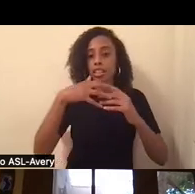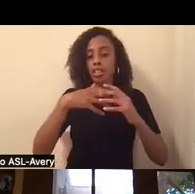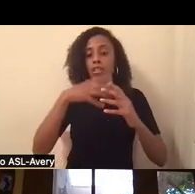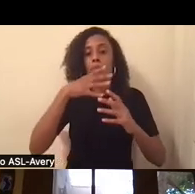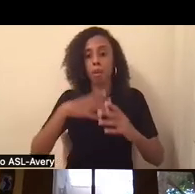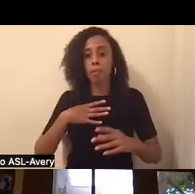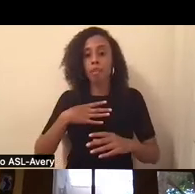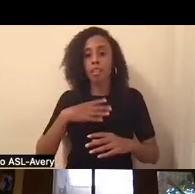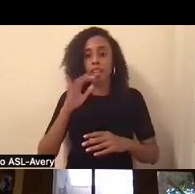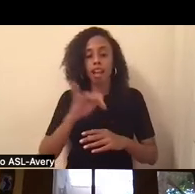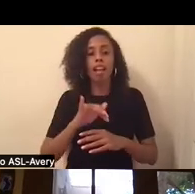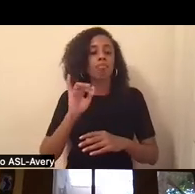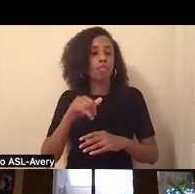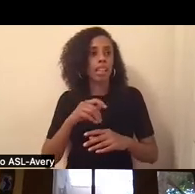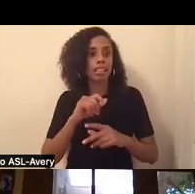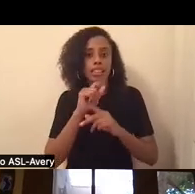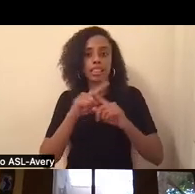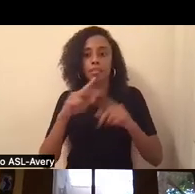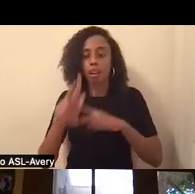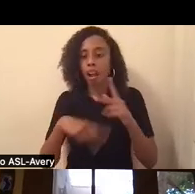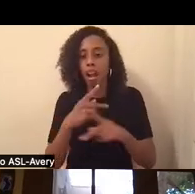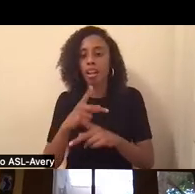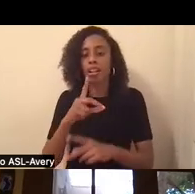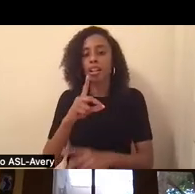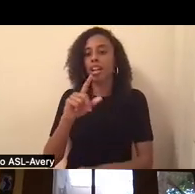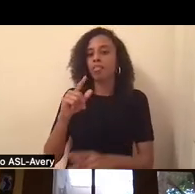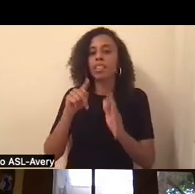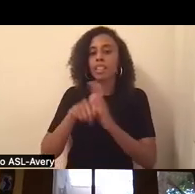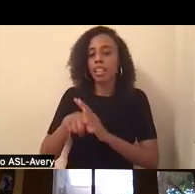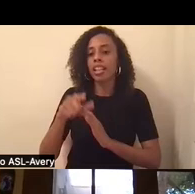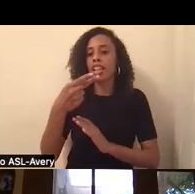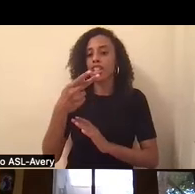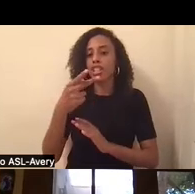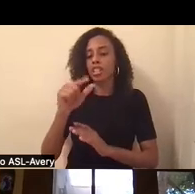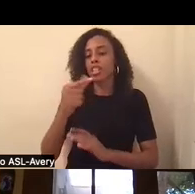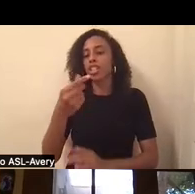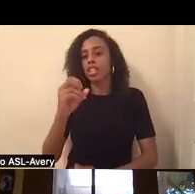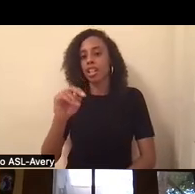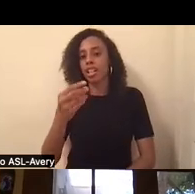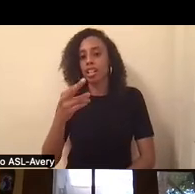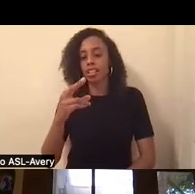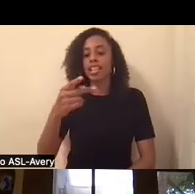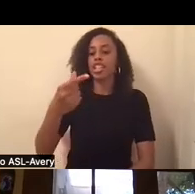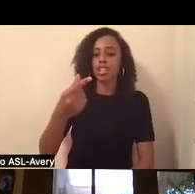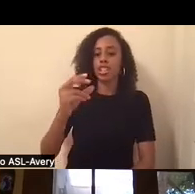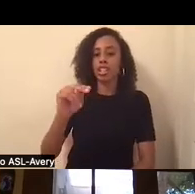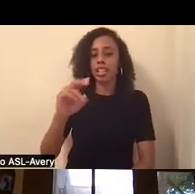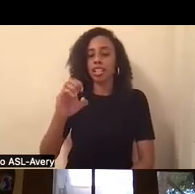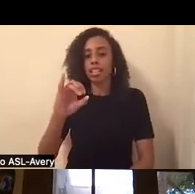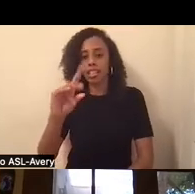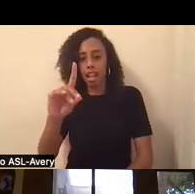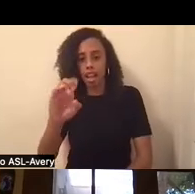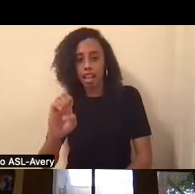genocide that continues to the present. Thank you for that inclusion. Thank you for that, Caitlin.